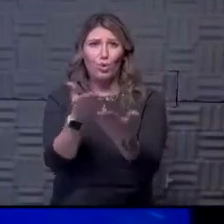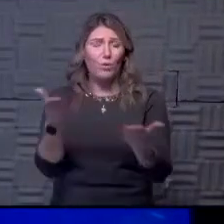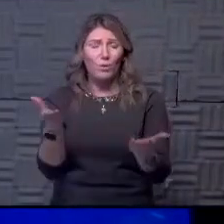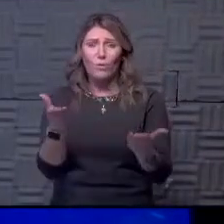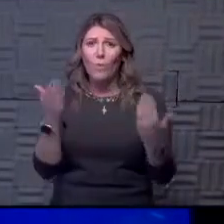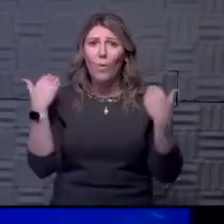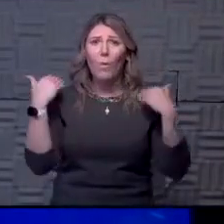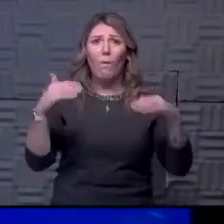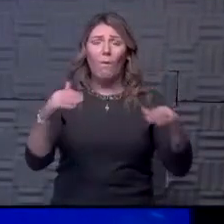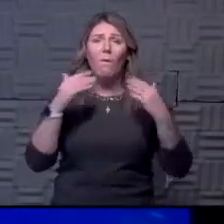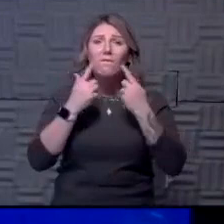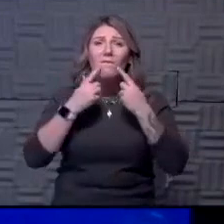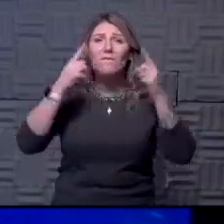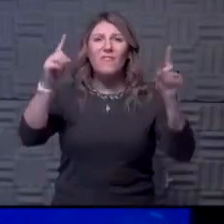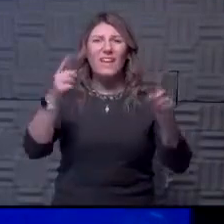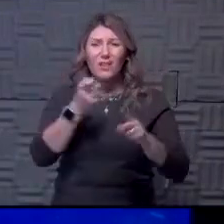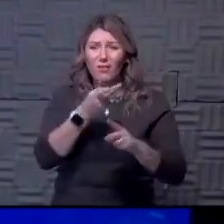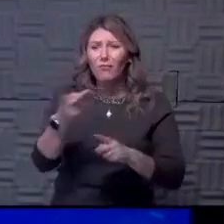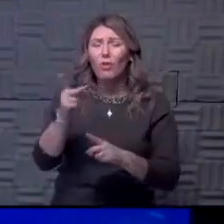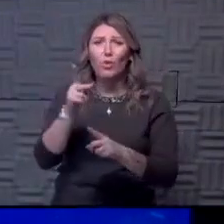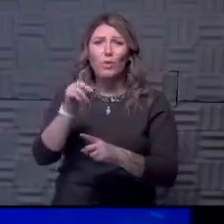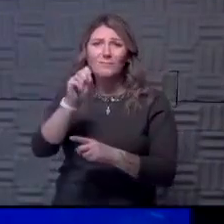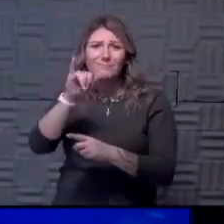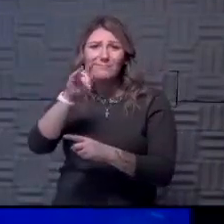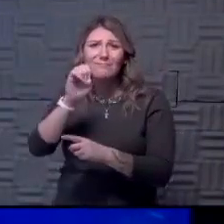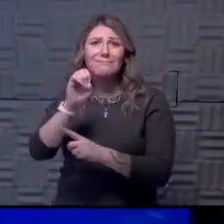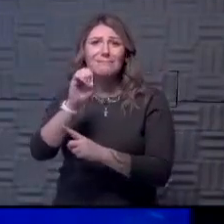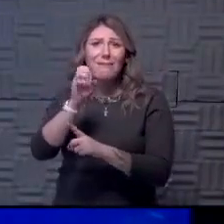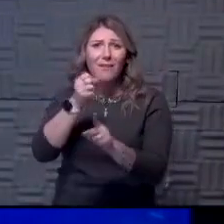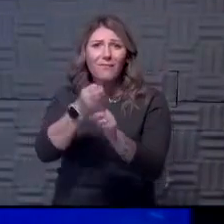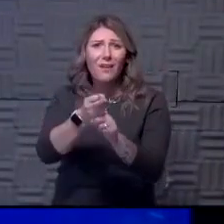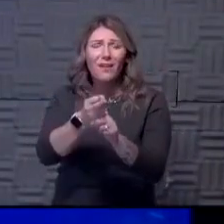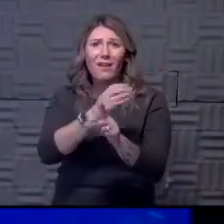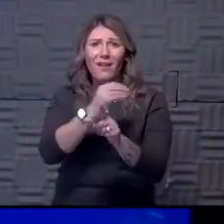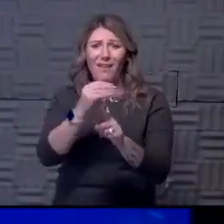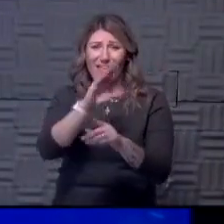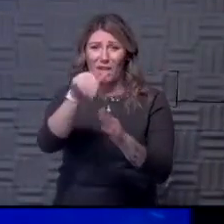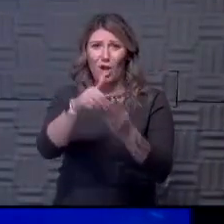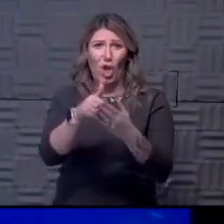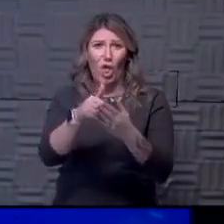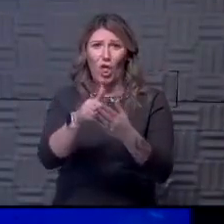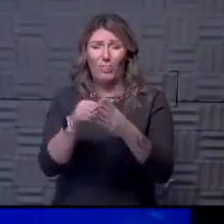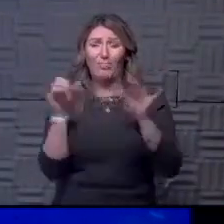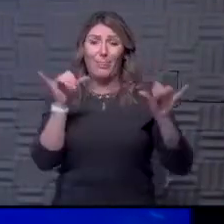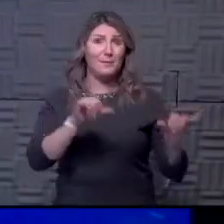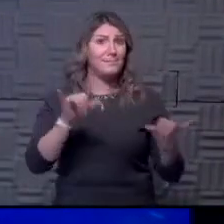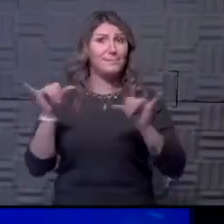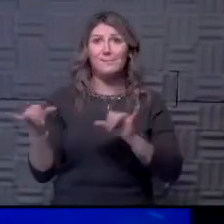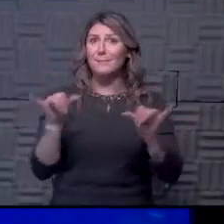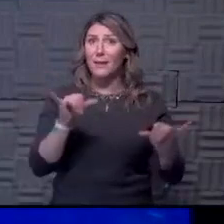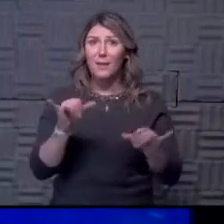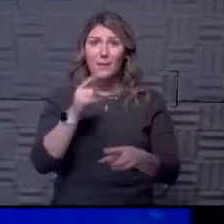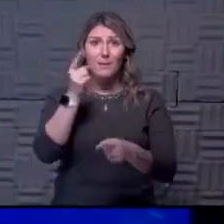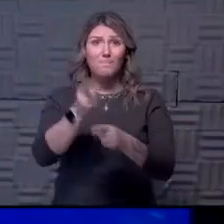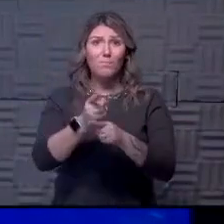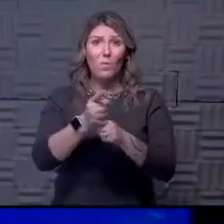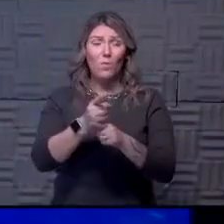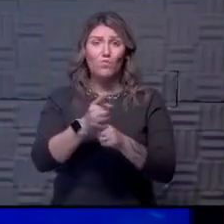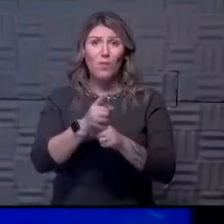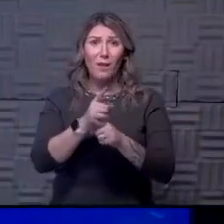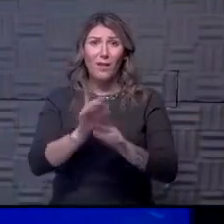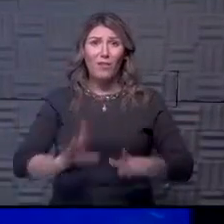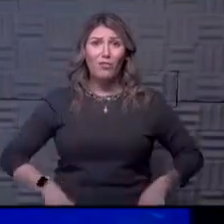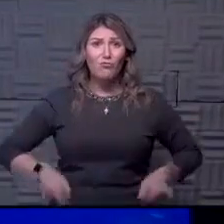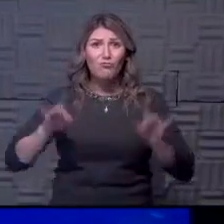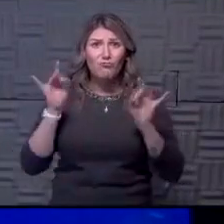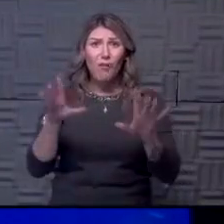incredibly effective with very few side effects, and all of the vaccines are coming in really pretty similarly, right? Mm-hmm. Even the Russian Sputnik numbers look